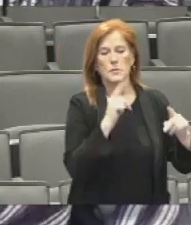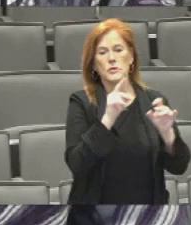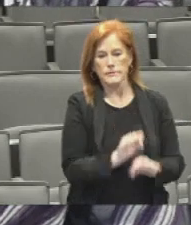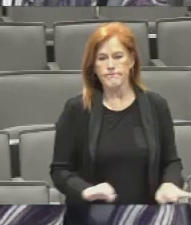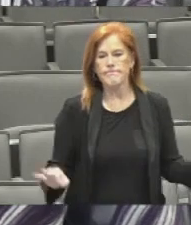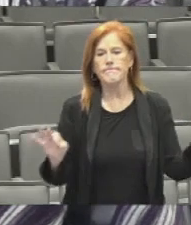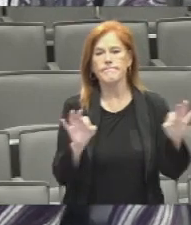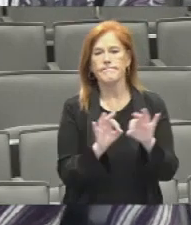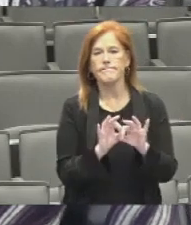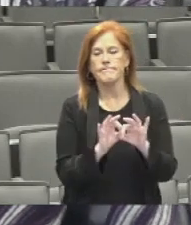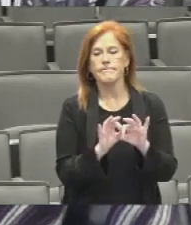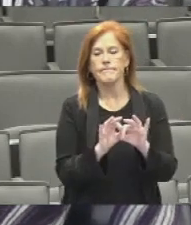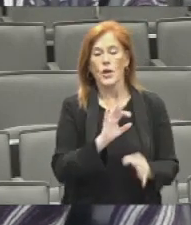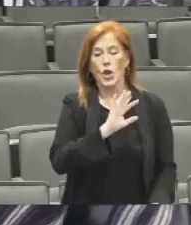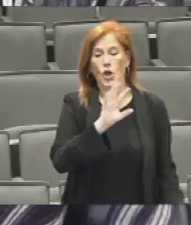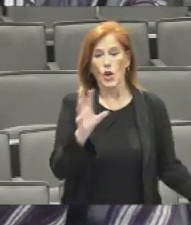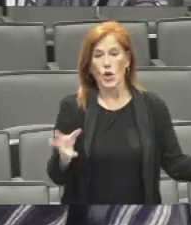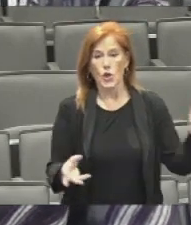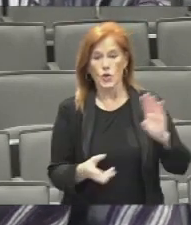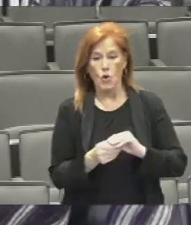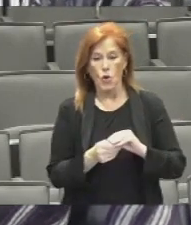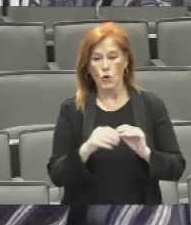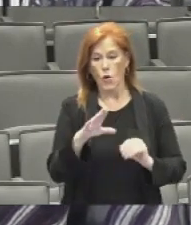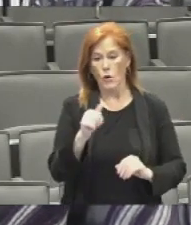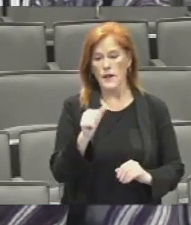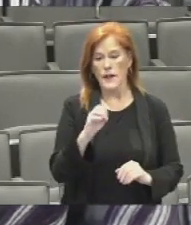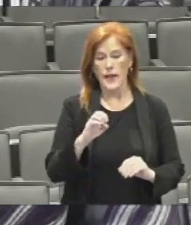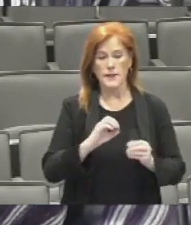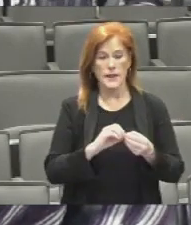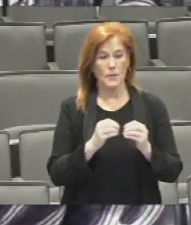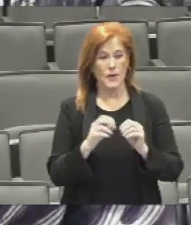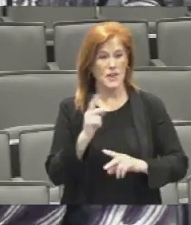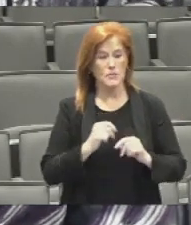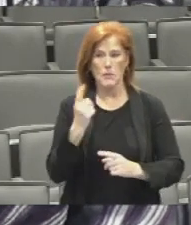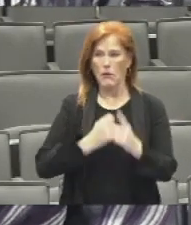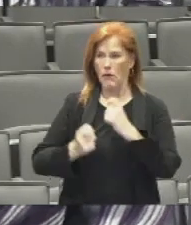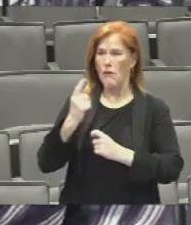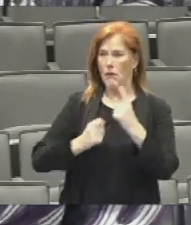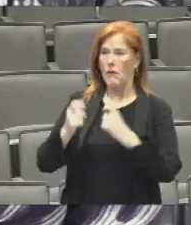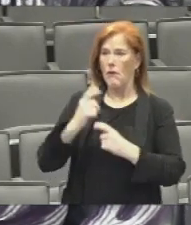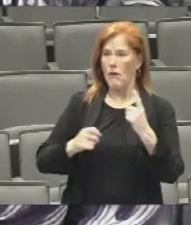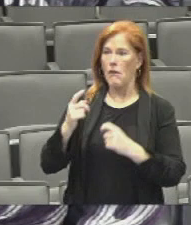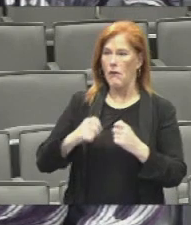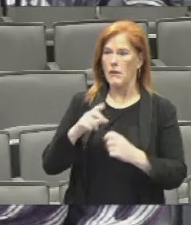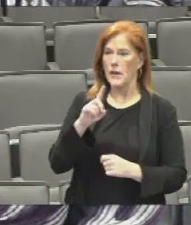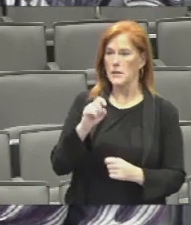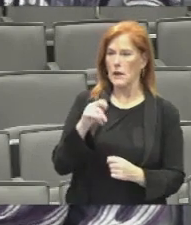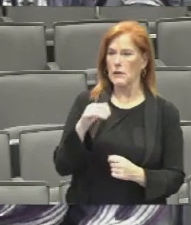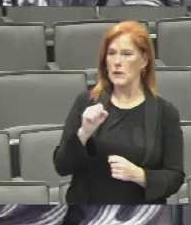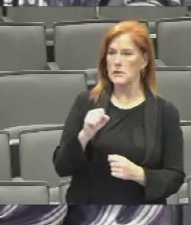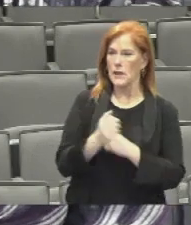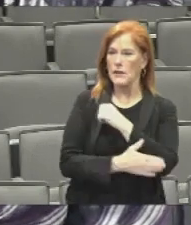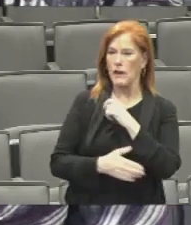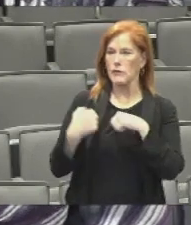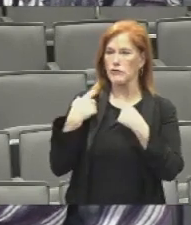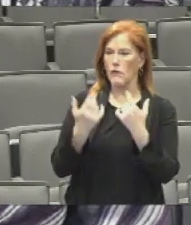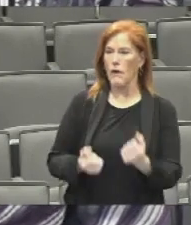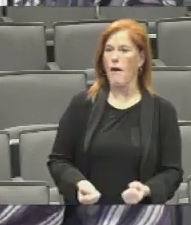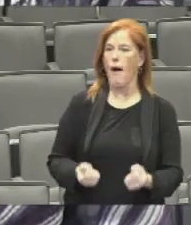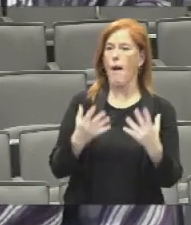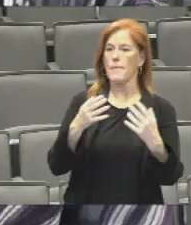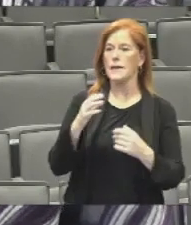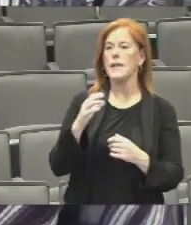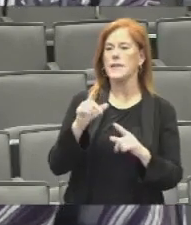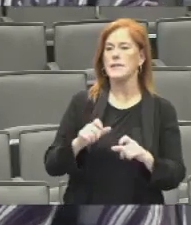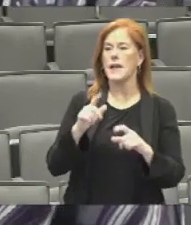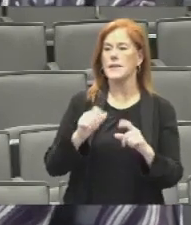total case numbers, because I get questioned a lot, how many tests have been done in Douglas County? We have a total of